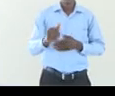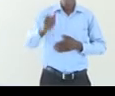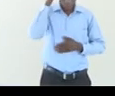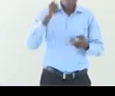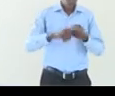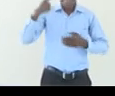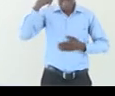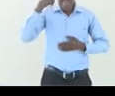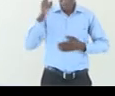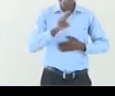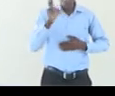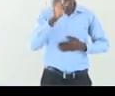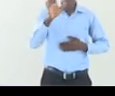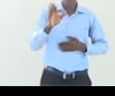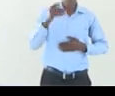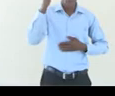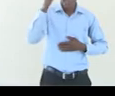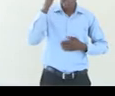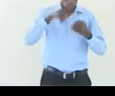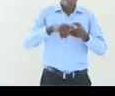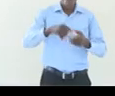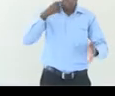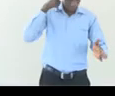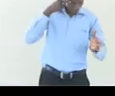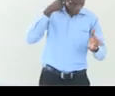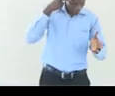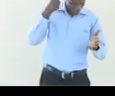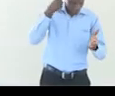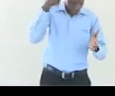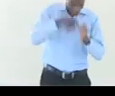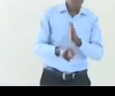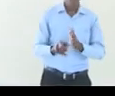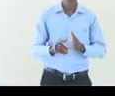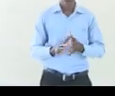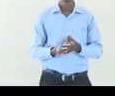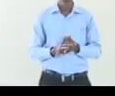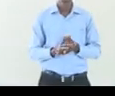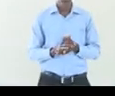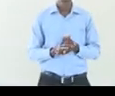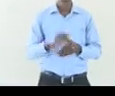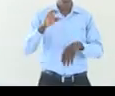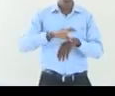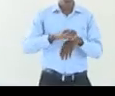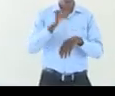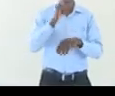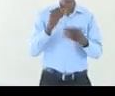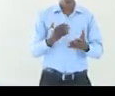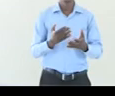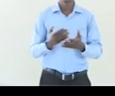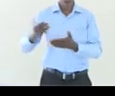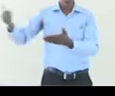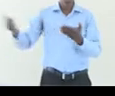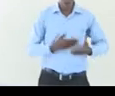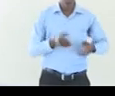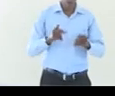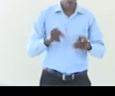come and, since the pastor is not such a wonderful comedian, they invite comedians to come and help their people laugh. Since their people want to laugh endlessly, and as they are laughing,